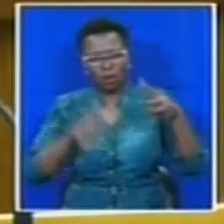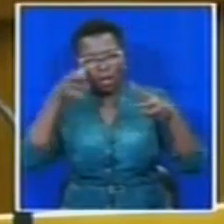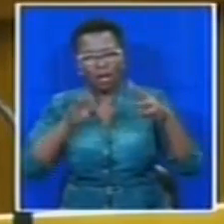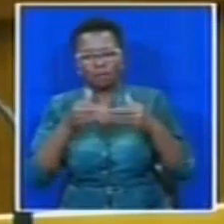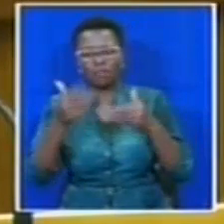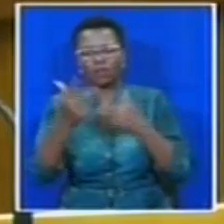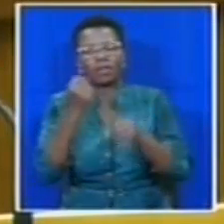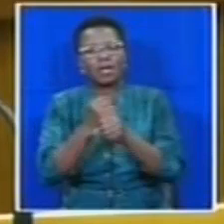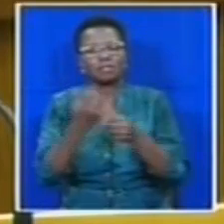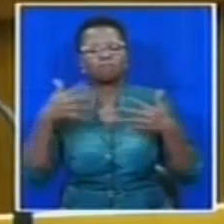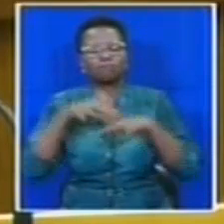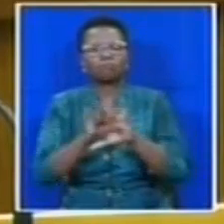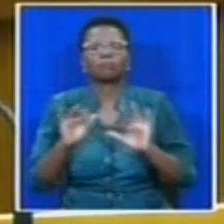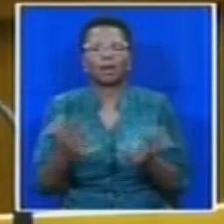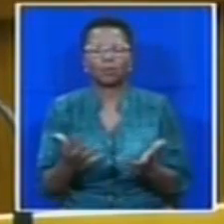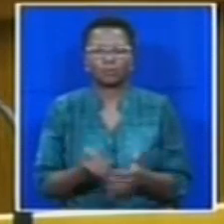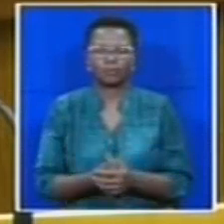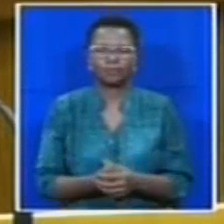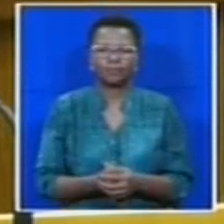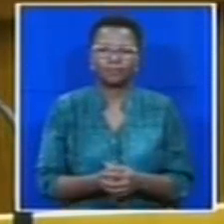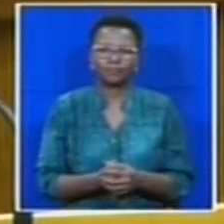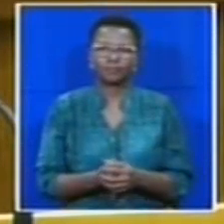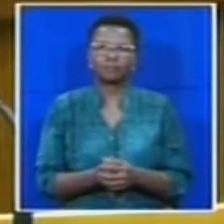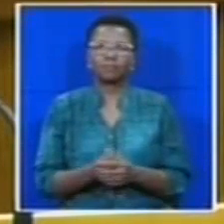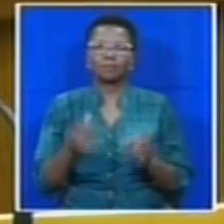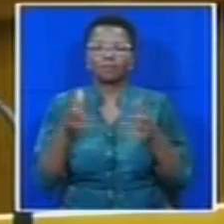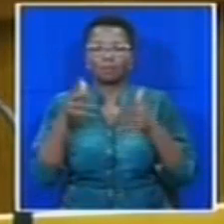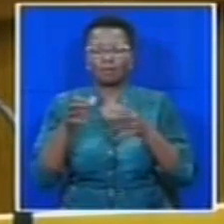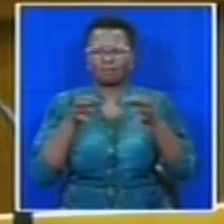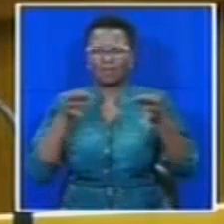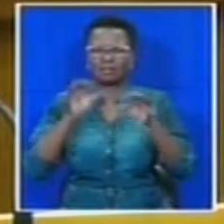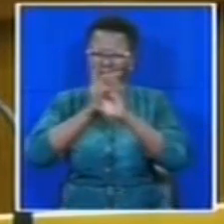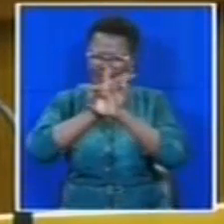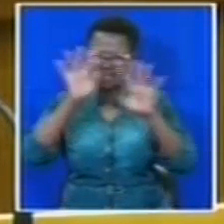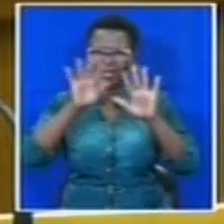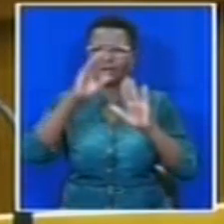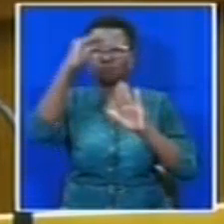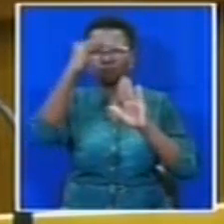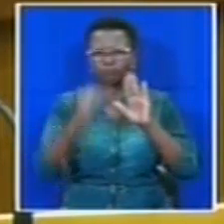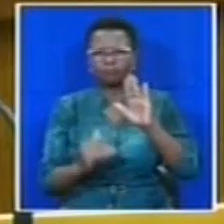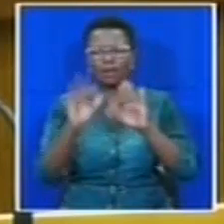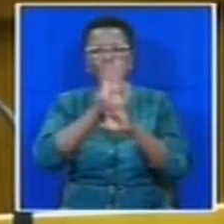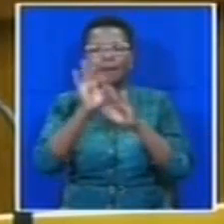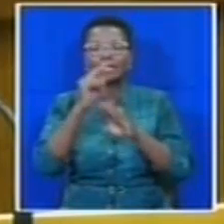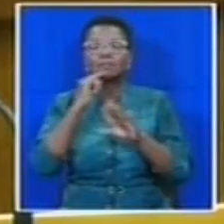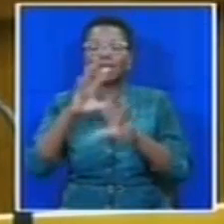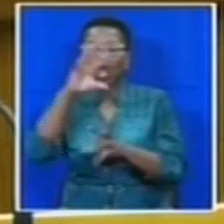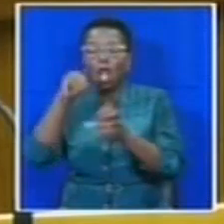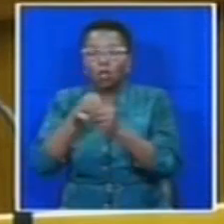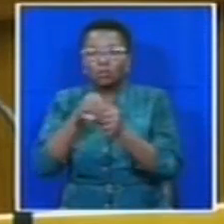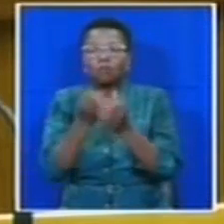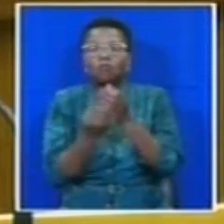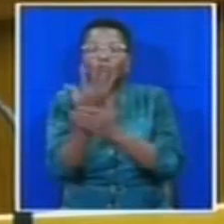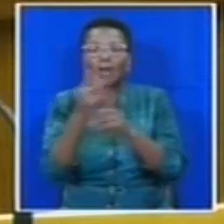3-year period. It outlines a framework for inclusive growth and, above all, inclusive